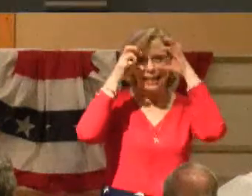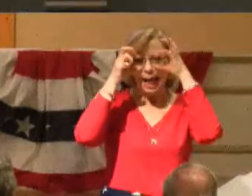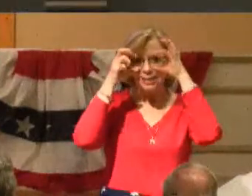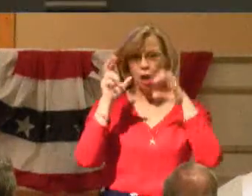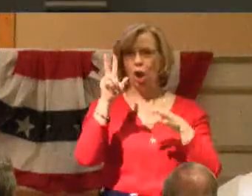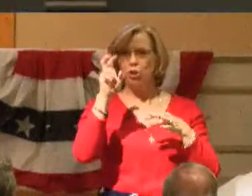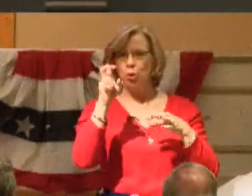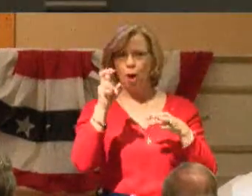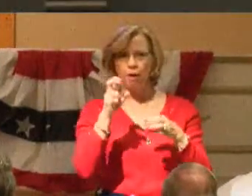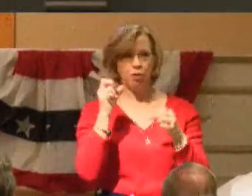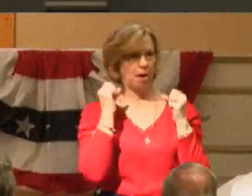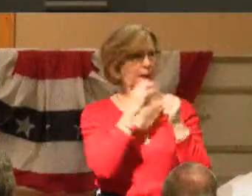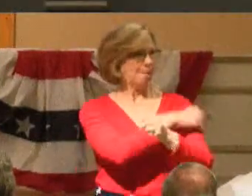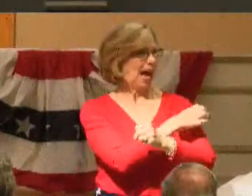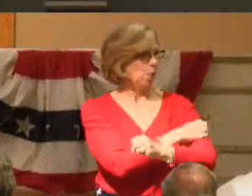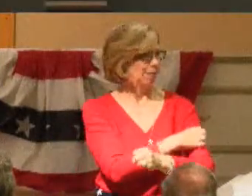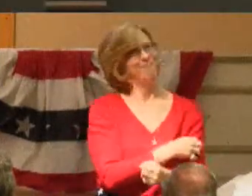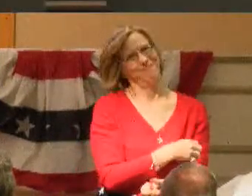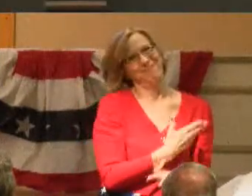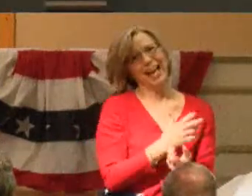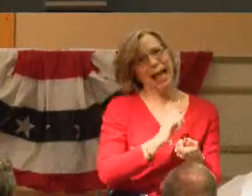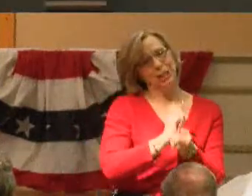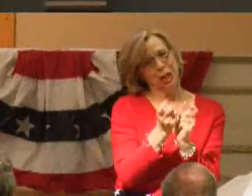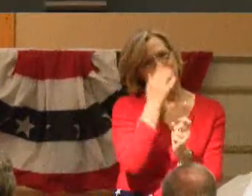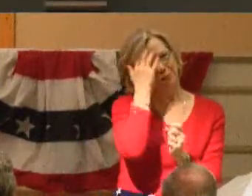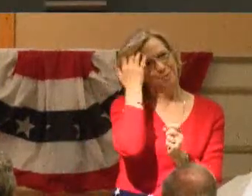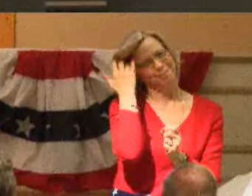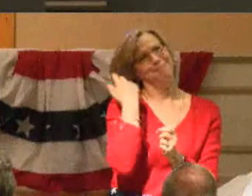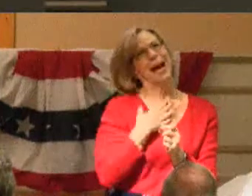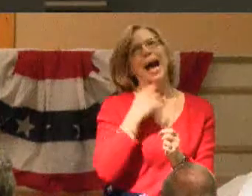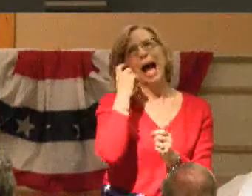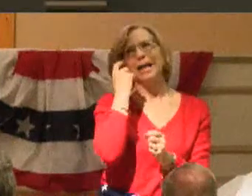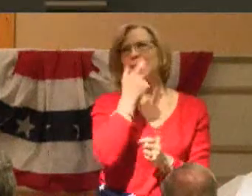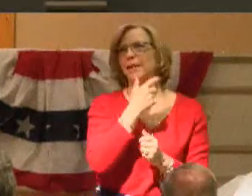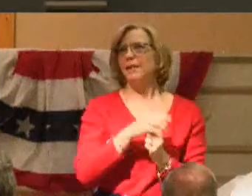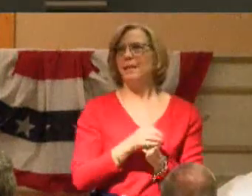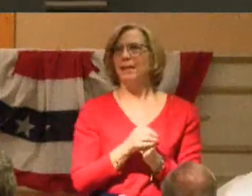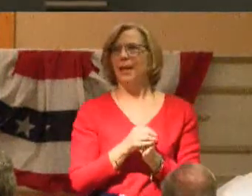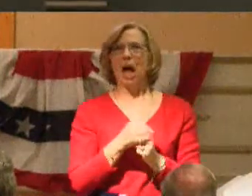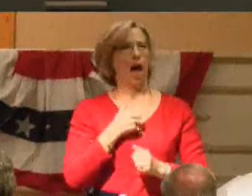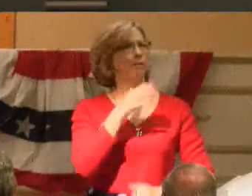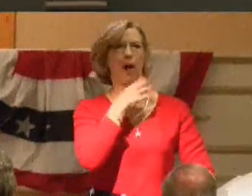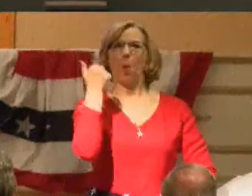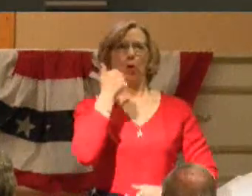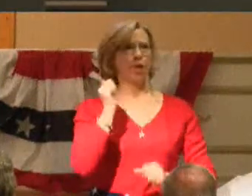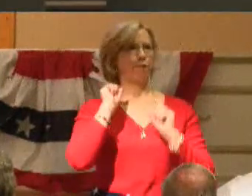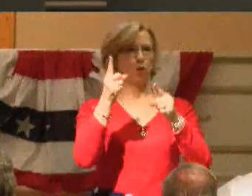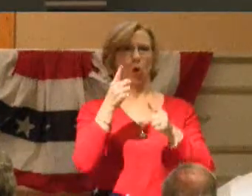That's also what we have. So I need to go to the eye doctor, but I'm not old enough yet.